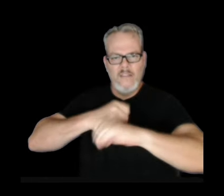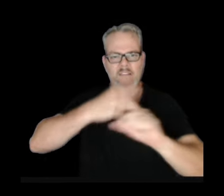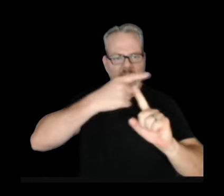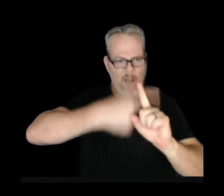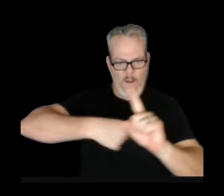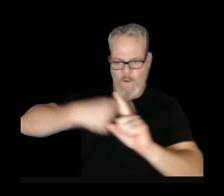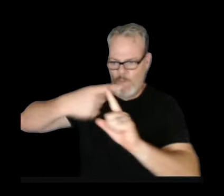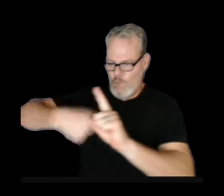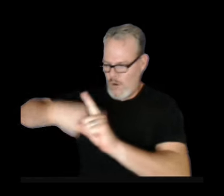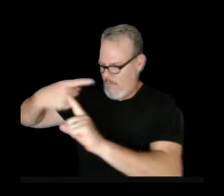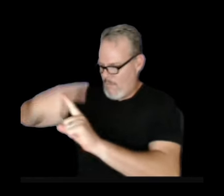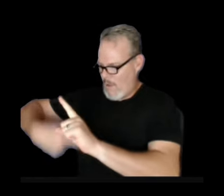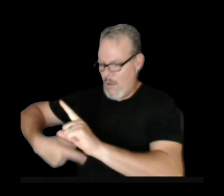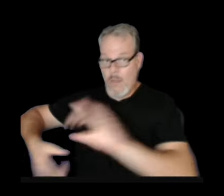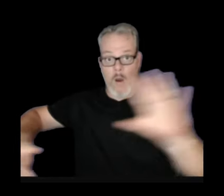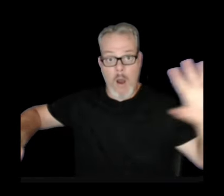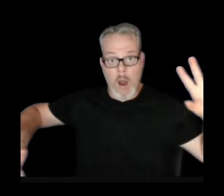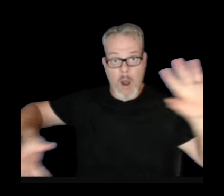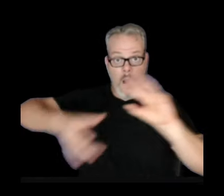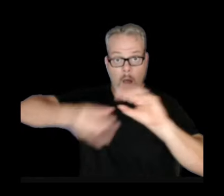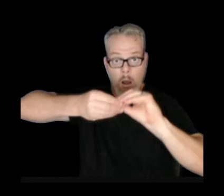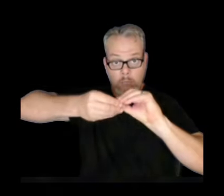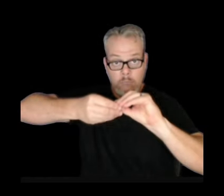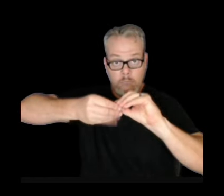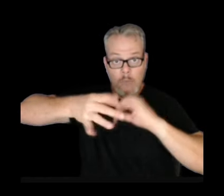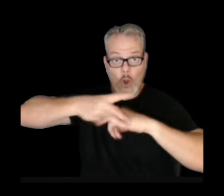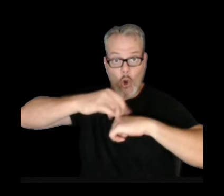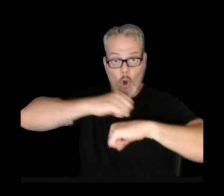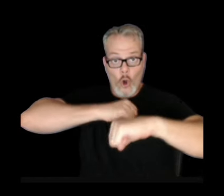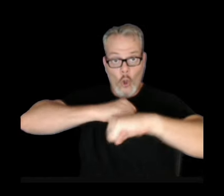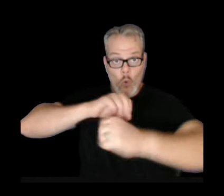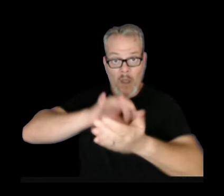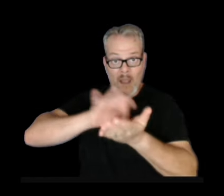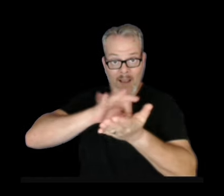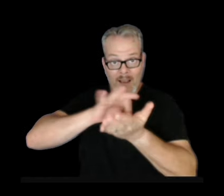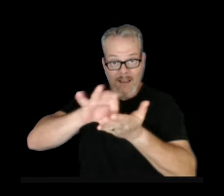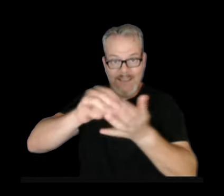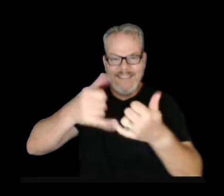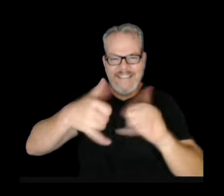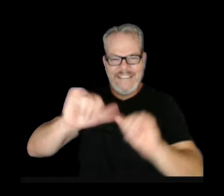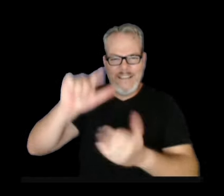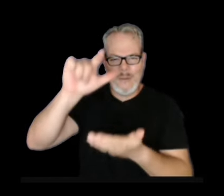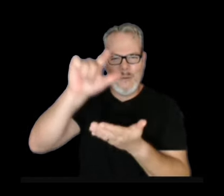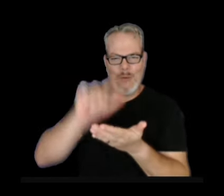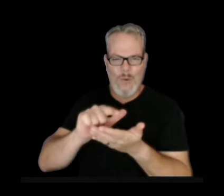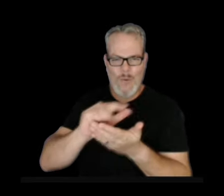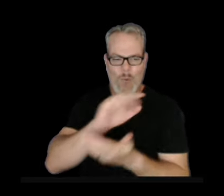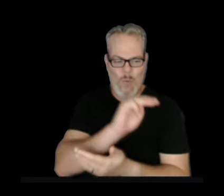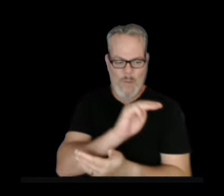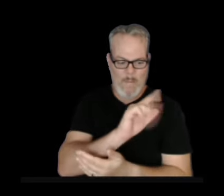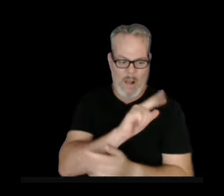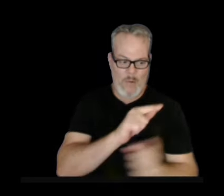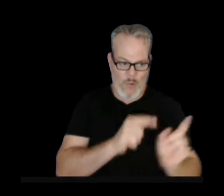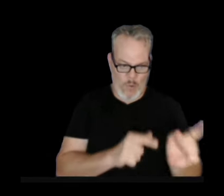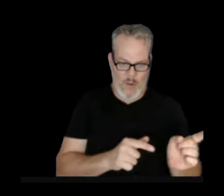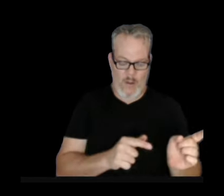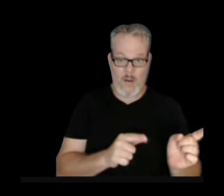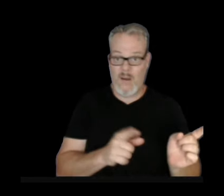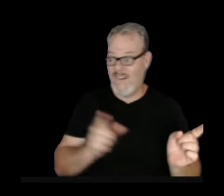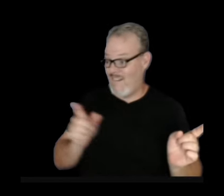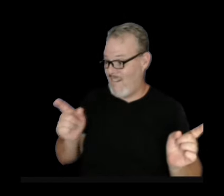but overall earthquake rates are still quite low on Mauna Loa. And similarly to Kīlauea, and perhaps this is